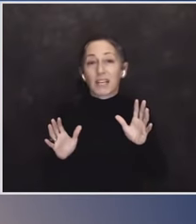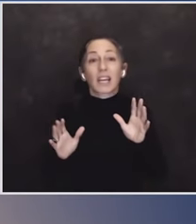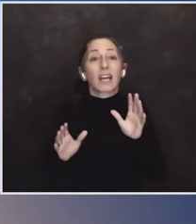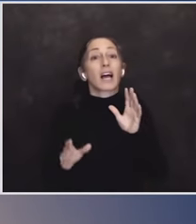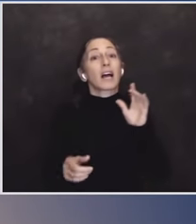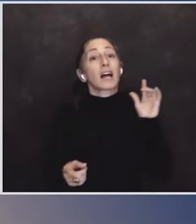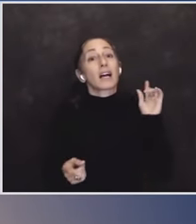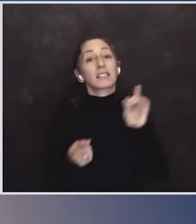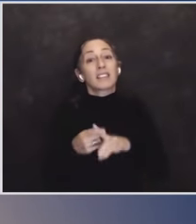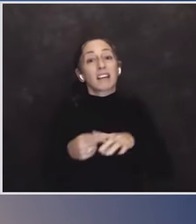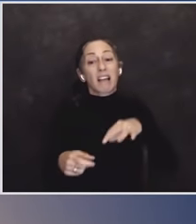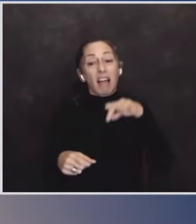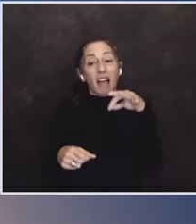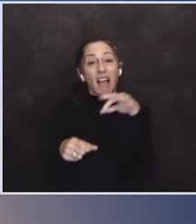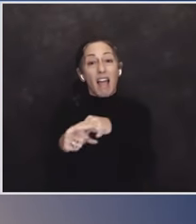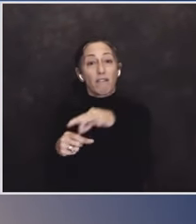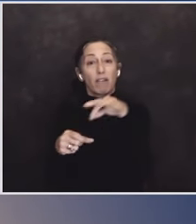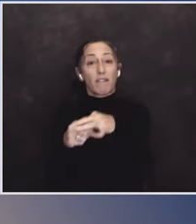Every ballot is counted.